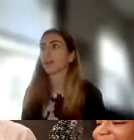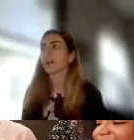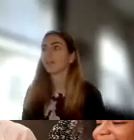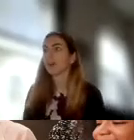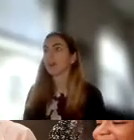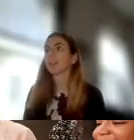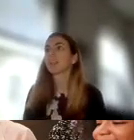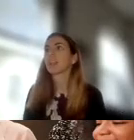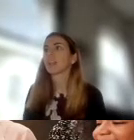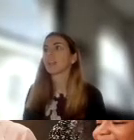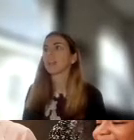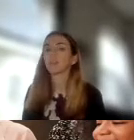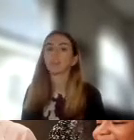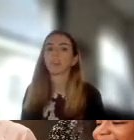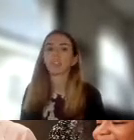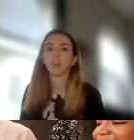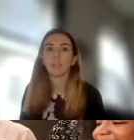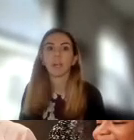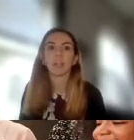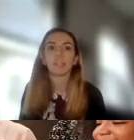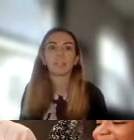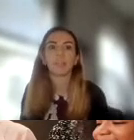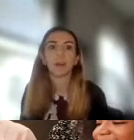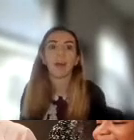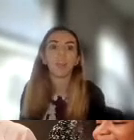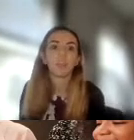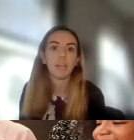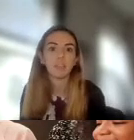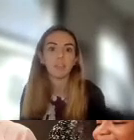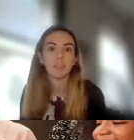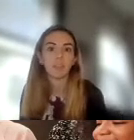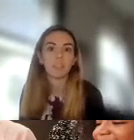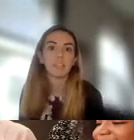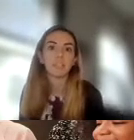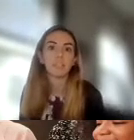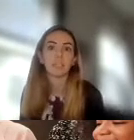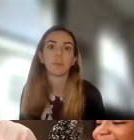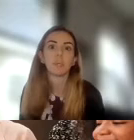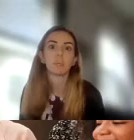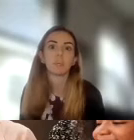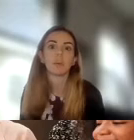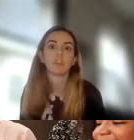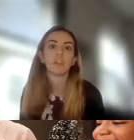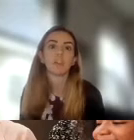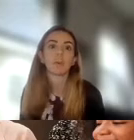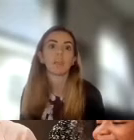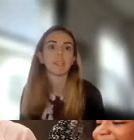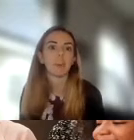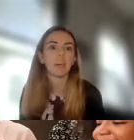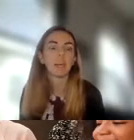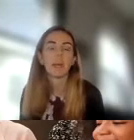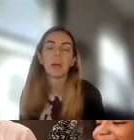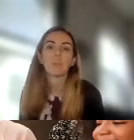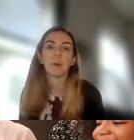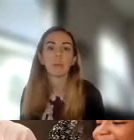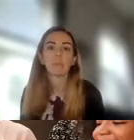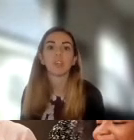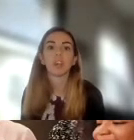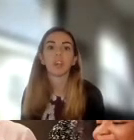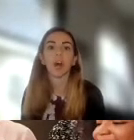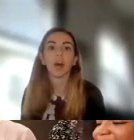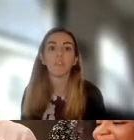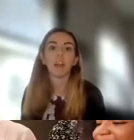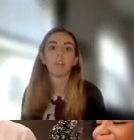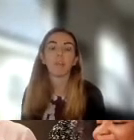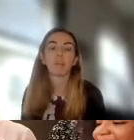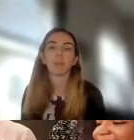Good morning, everyone. Thank you for joining us for Elder Protective Services continuing to function in a pandemic. My name is